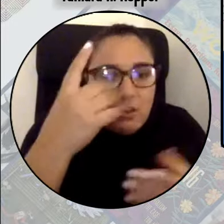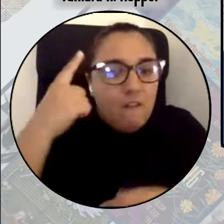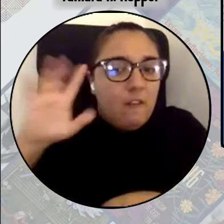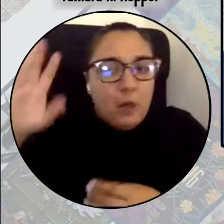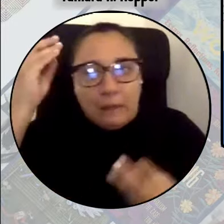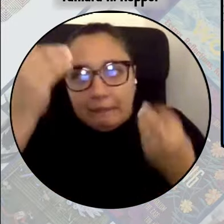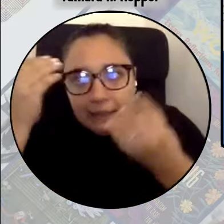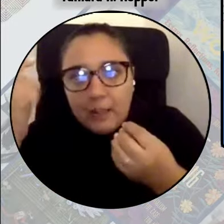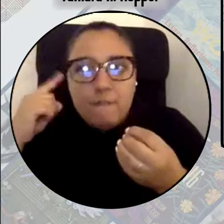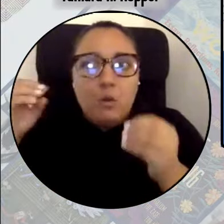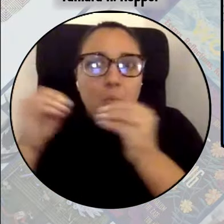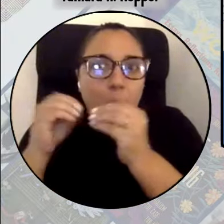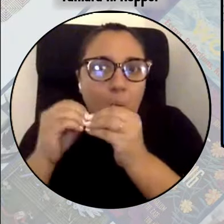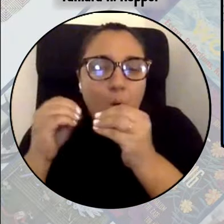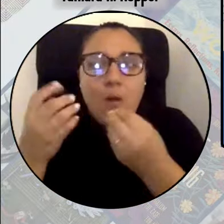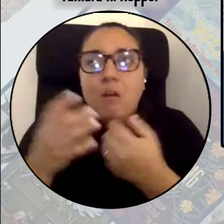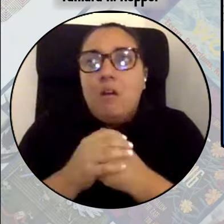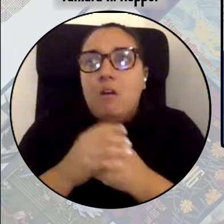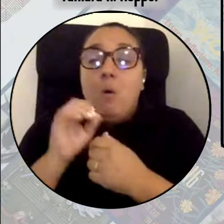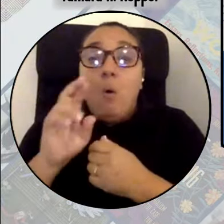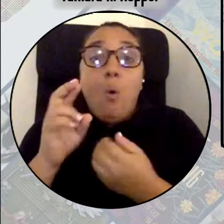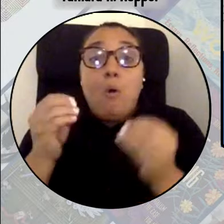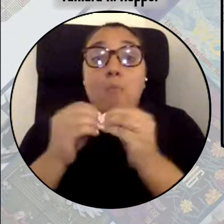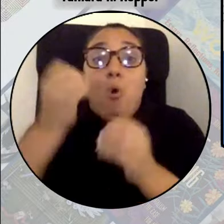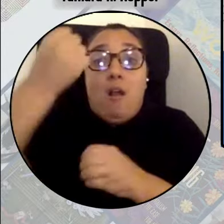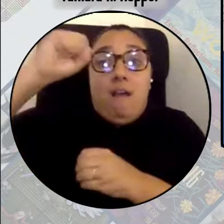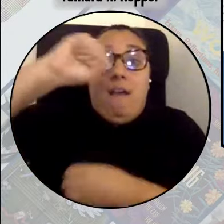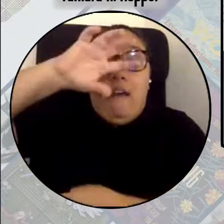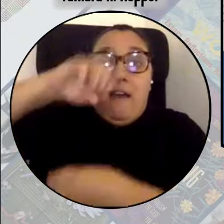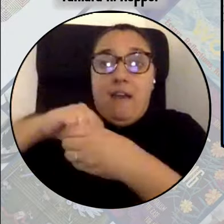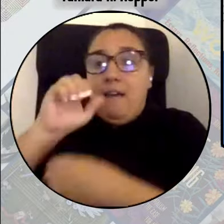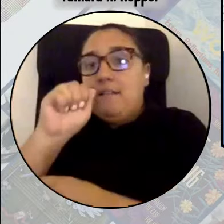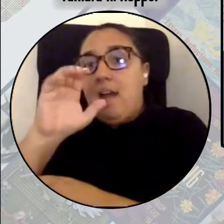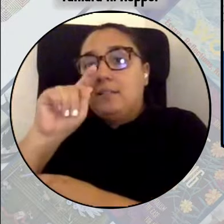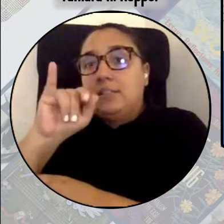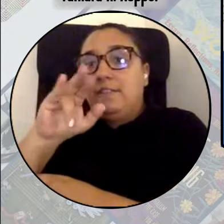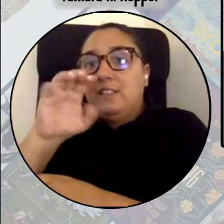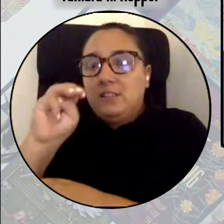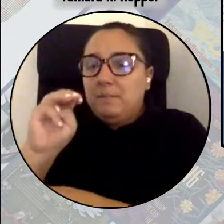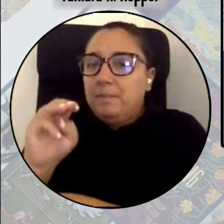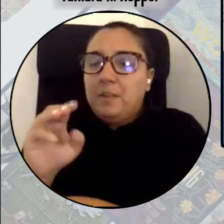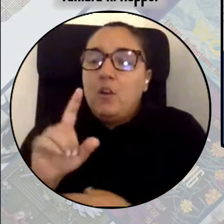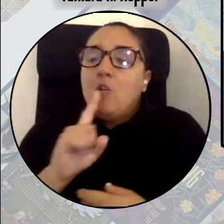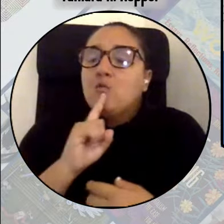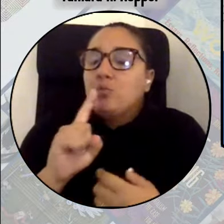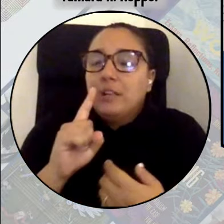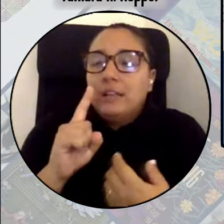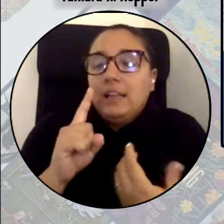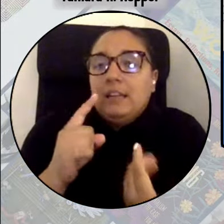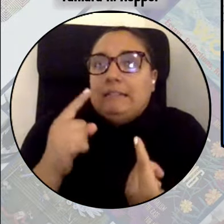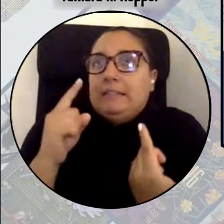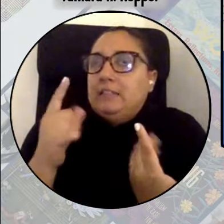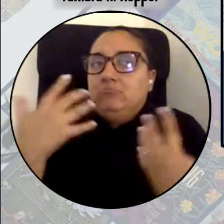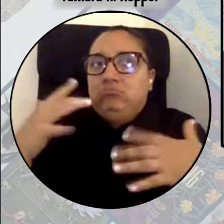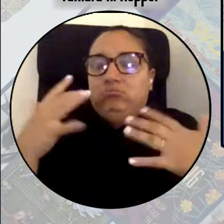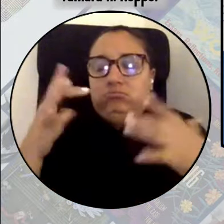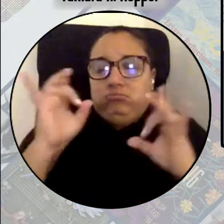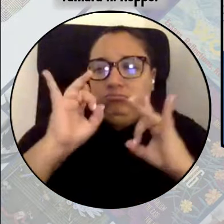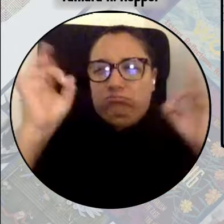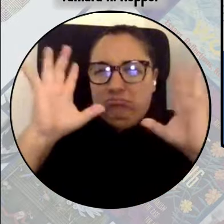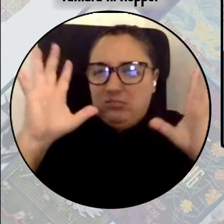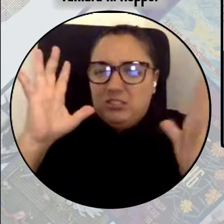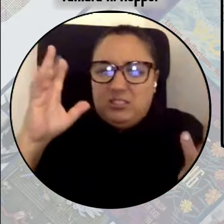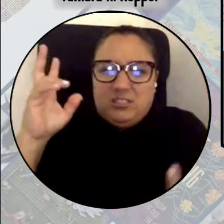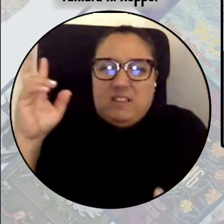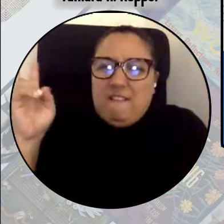their activism in this. We are at a historic moment. It is such a scary and fucked up time in this world, but it's also a